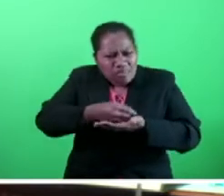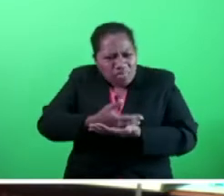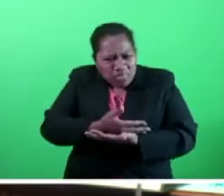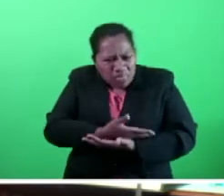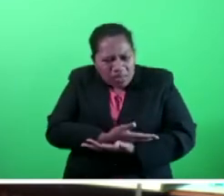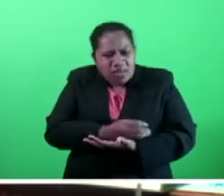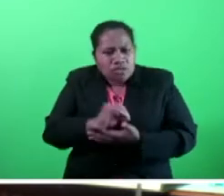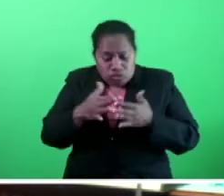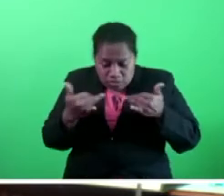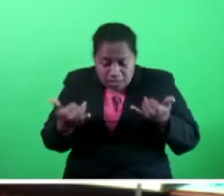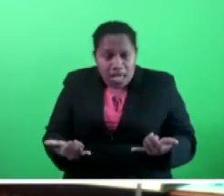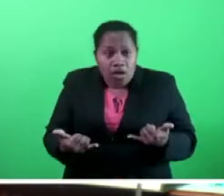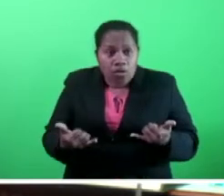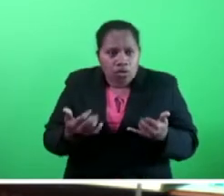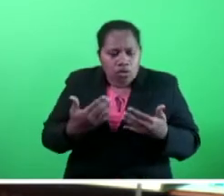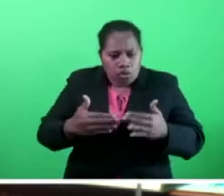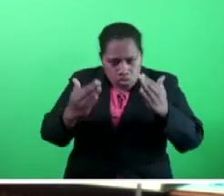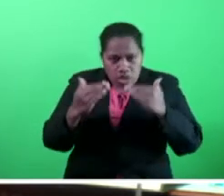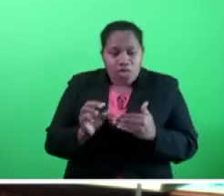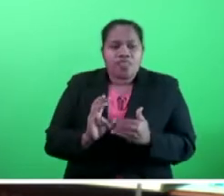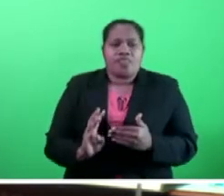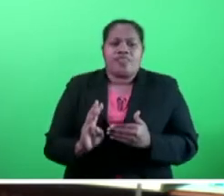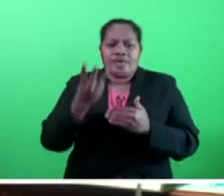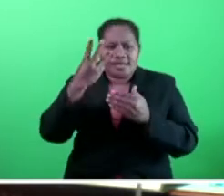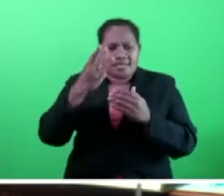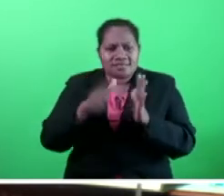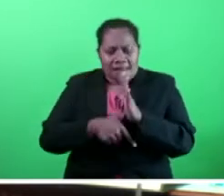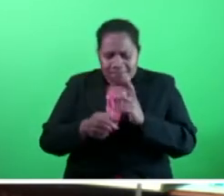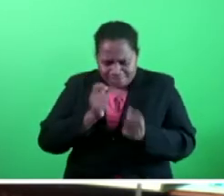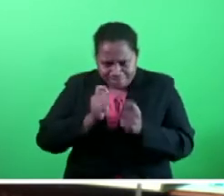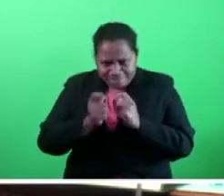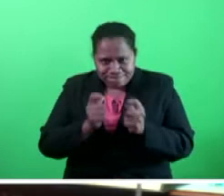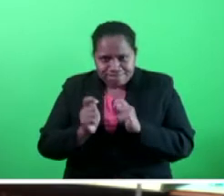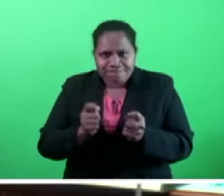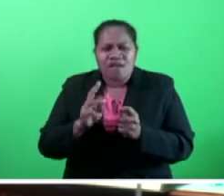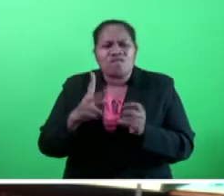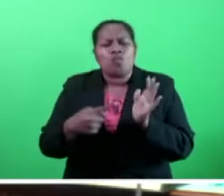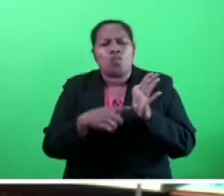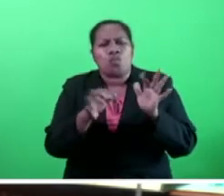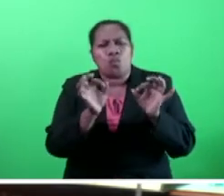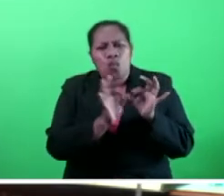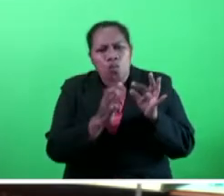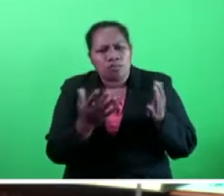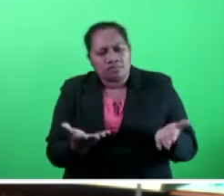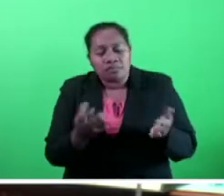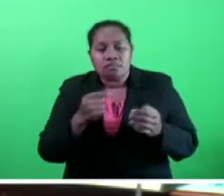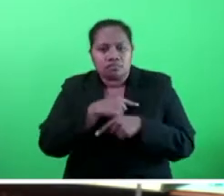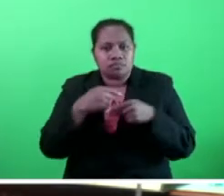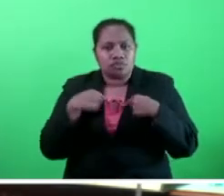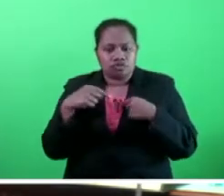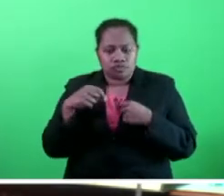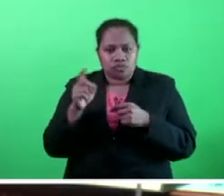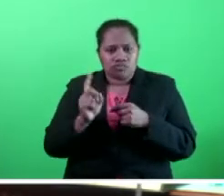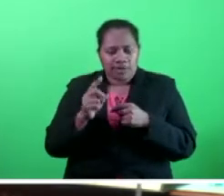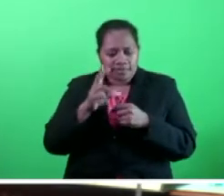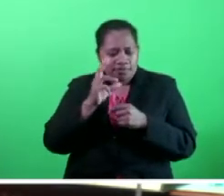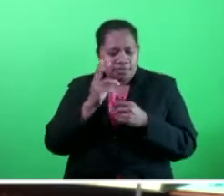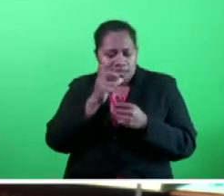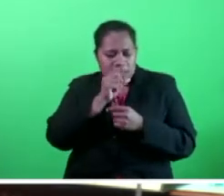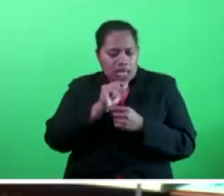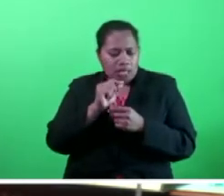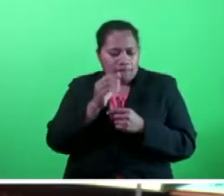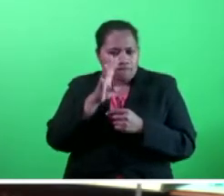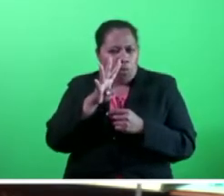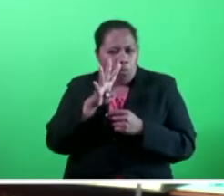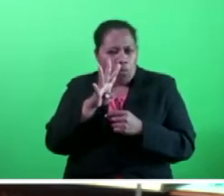through the 3rd stage of testing for TB and brucellosis. And we should be able to, in about 3 to 4 months' time, really